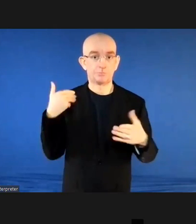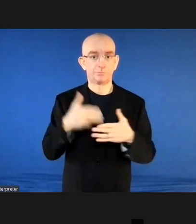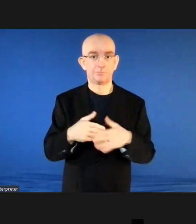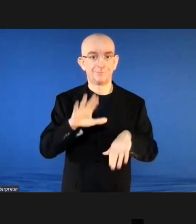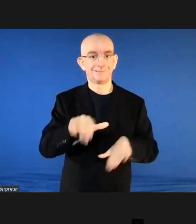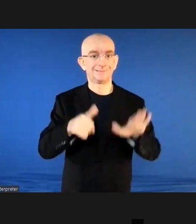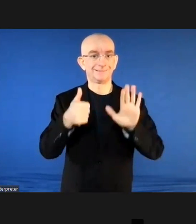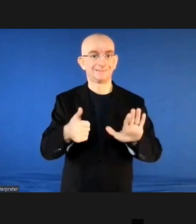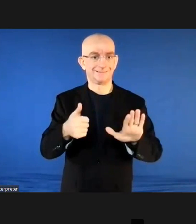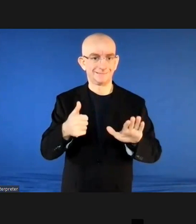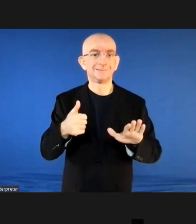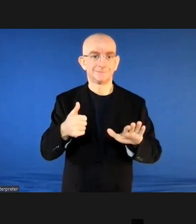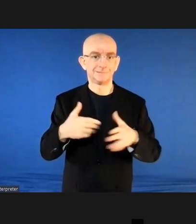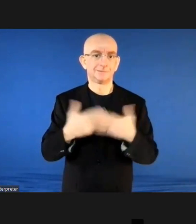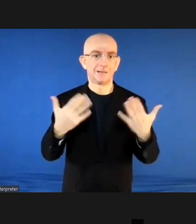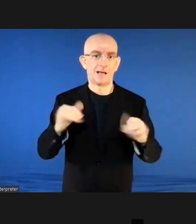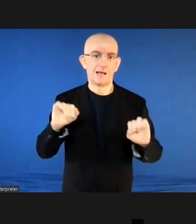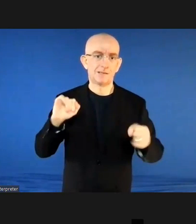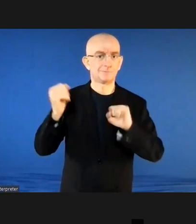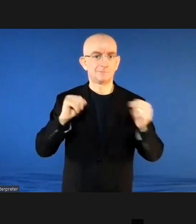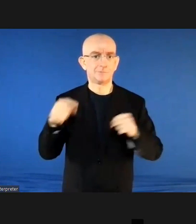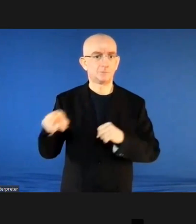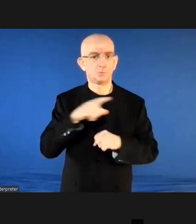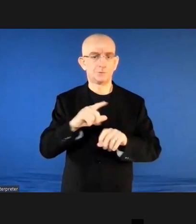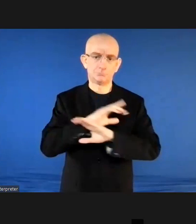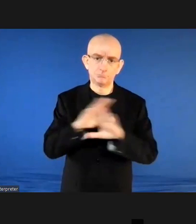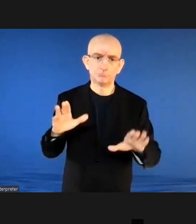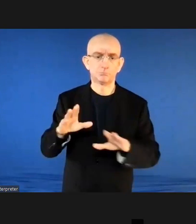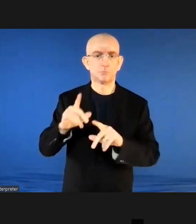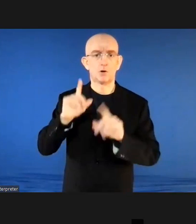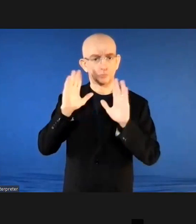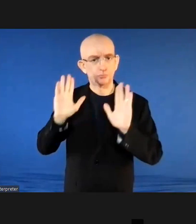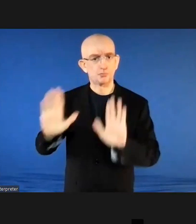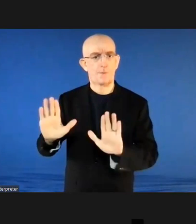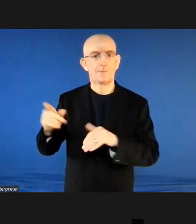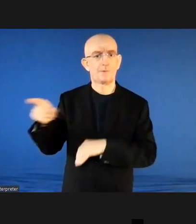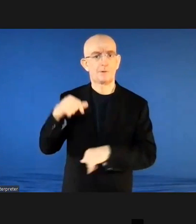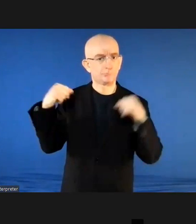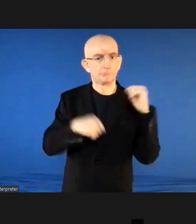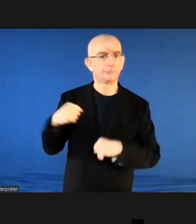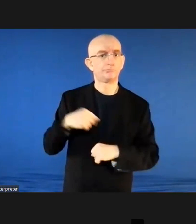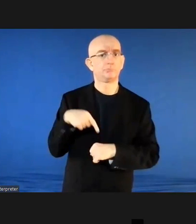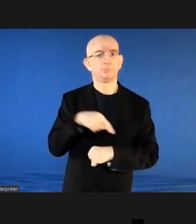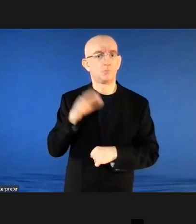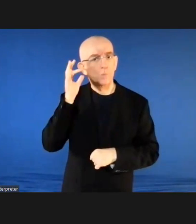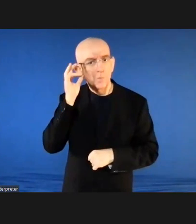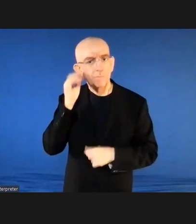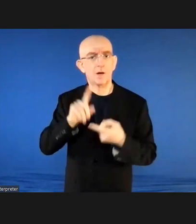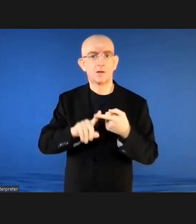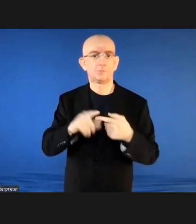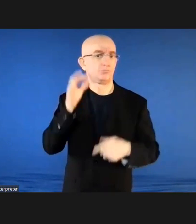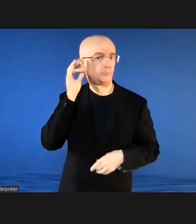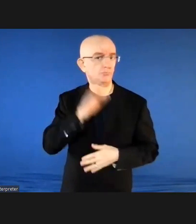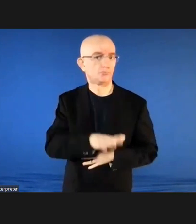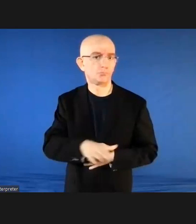also timely that we highlight the risk of violence that people with disabilities and women with disabilities